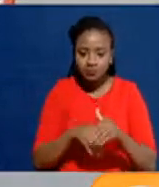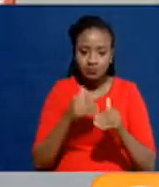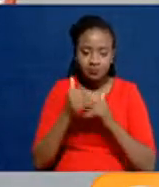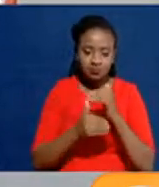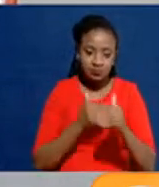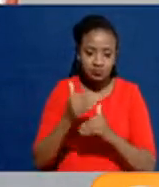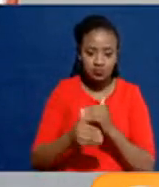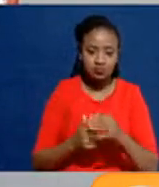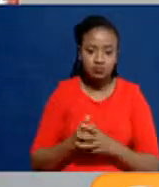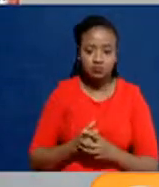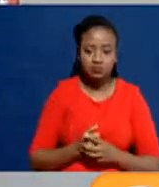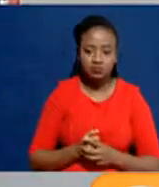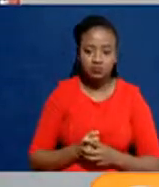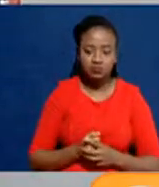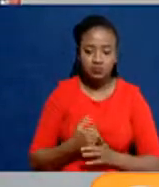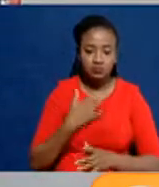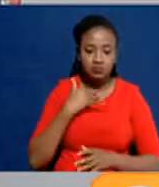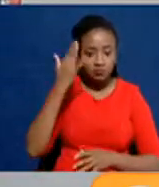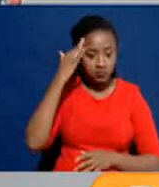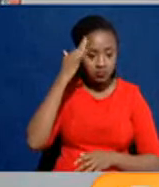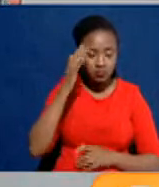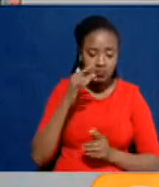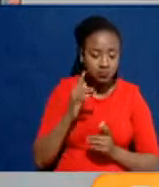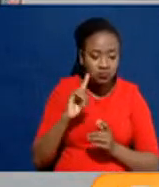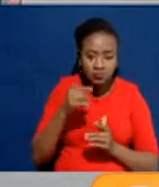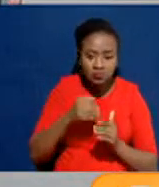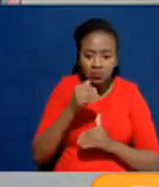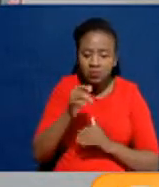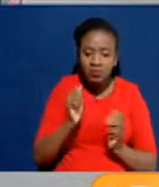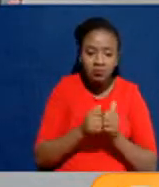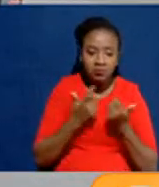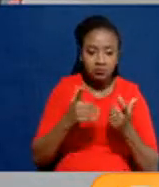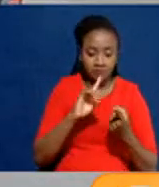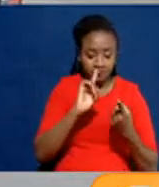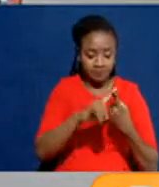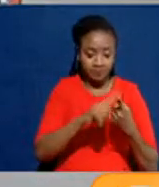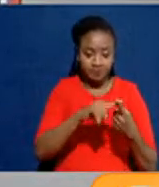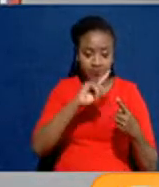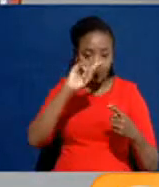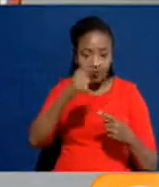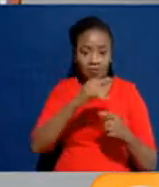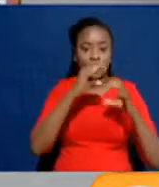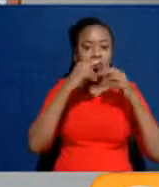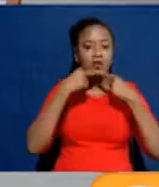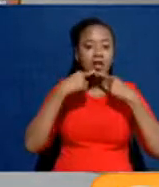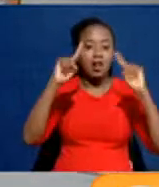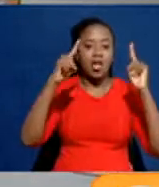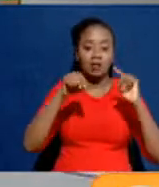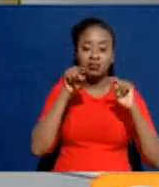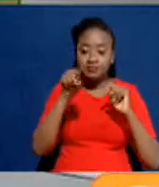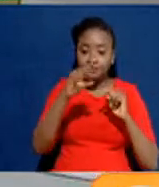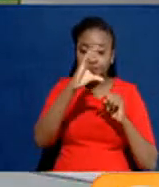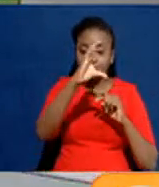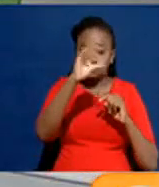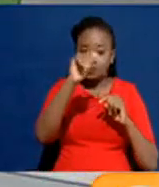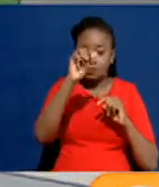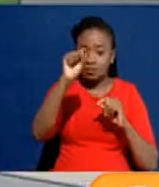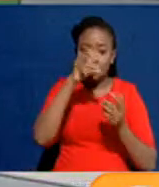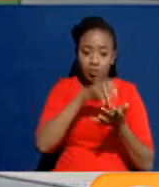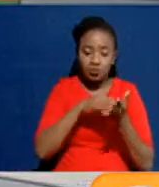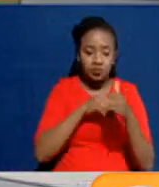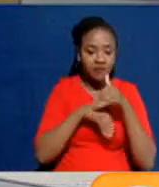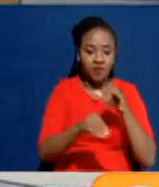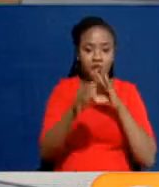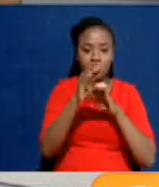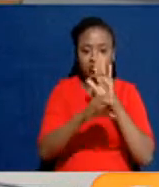in terms of what happens first. First, they declared the position unconstitutional. So that one is gone. And then